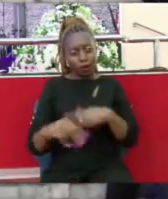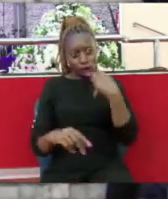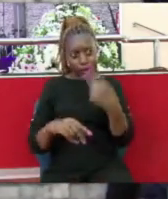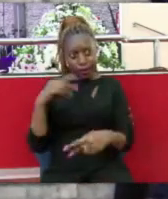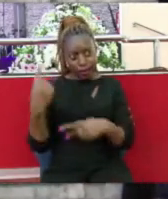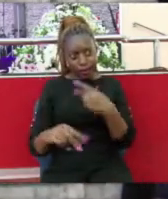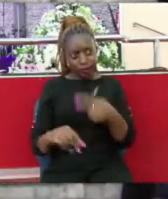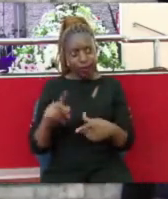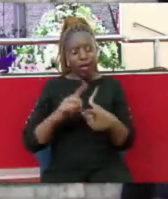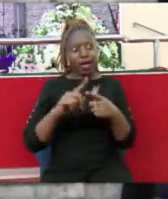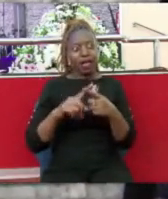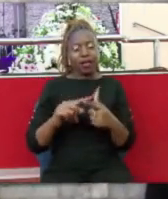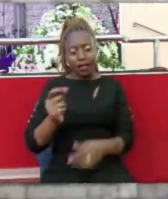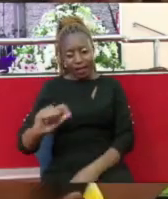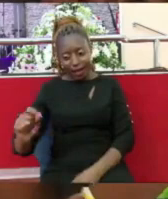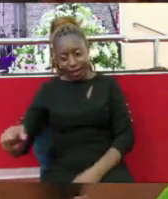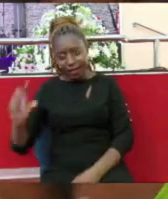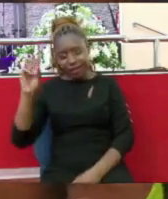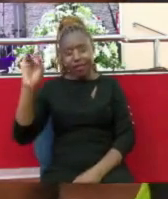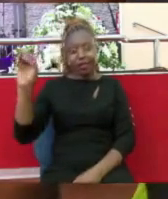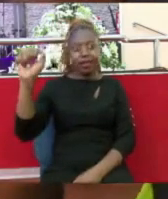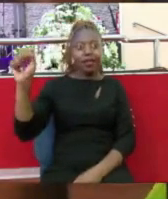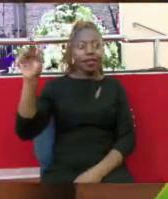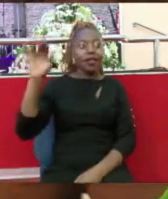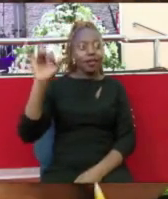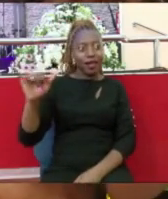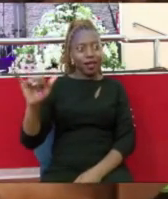complete the punishment at home. Niandike pale kwa diary na ili mimi nimalizie